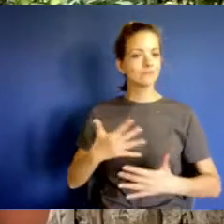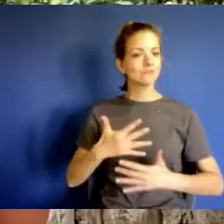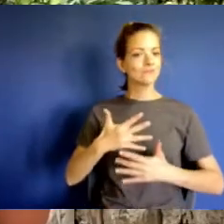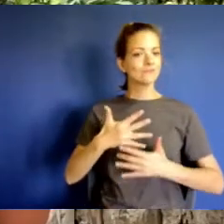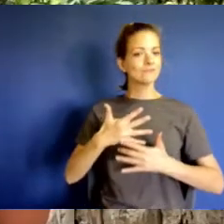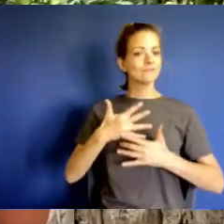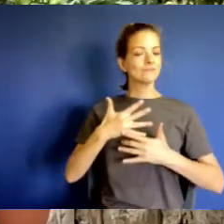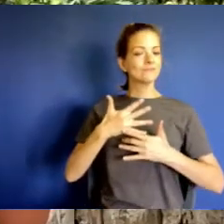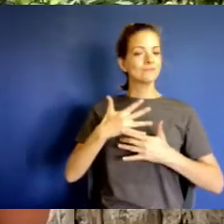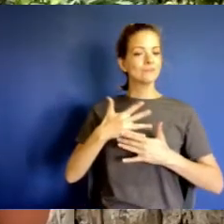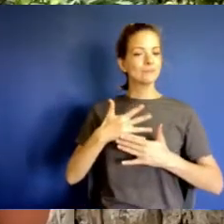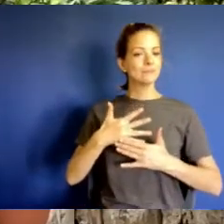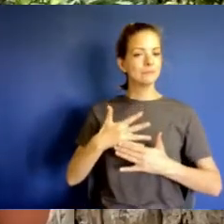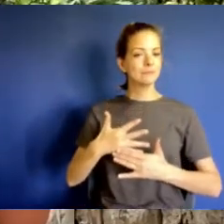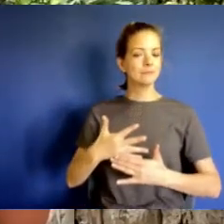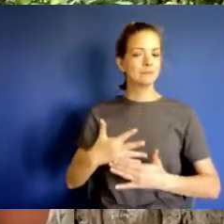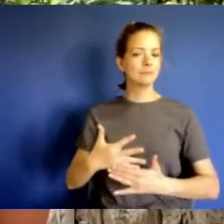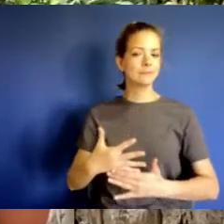Nice deep breaths.